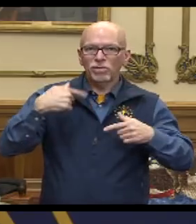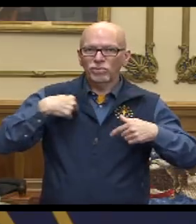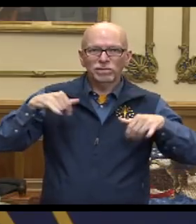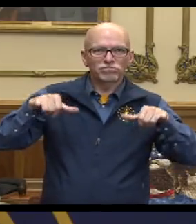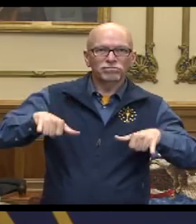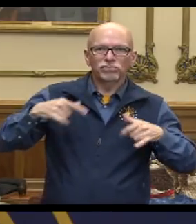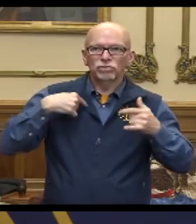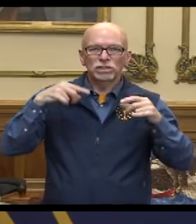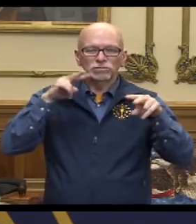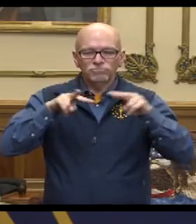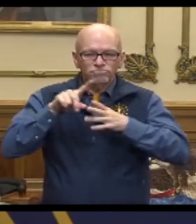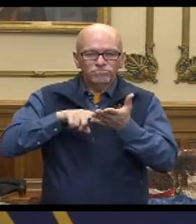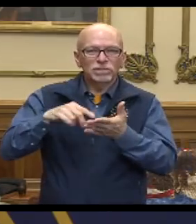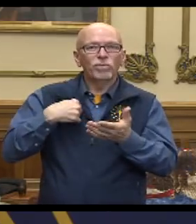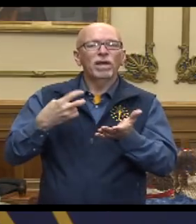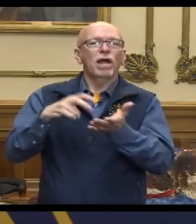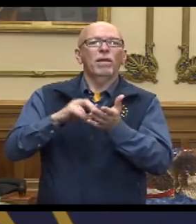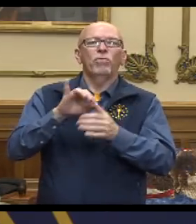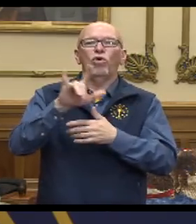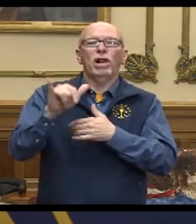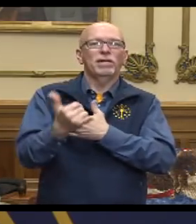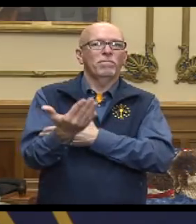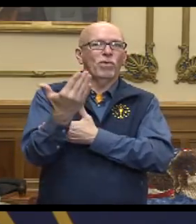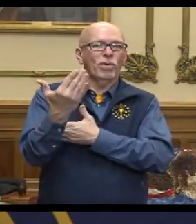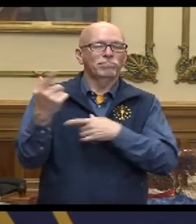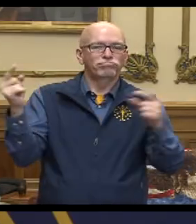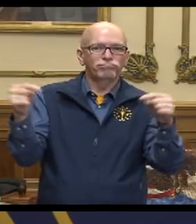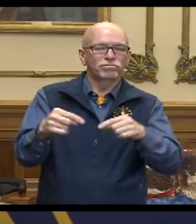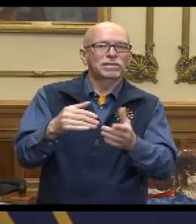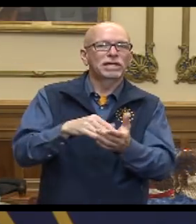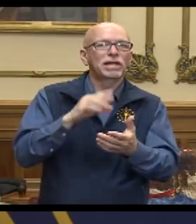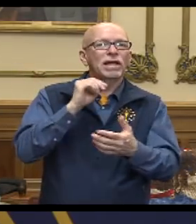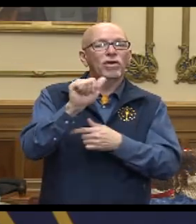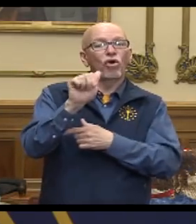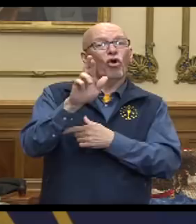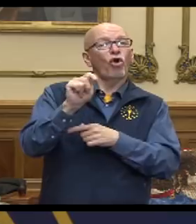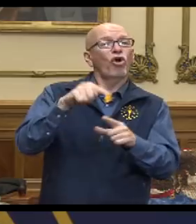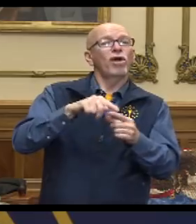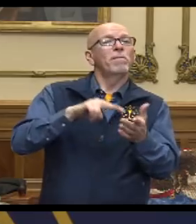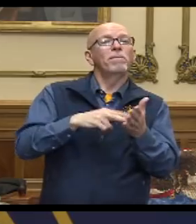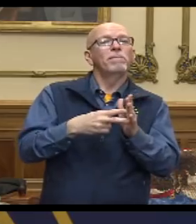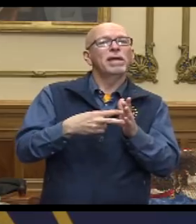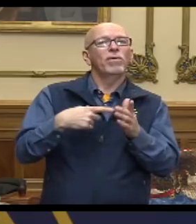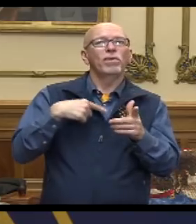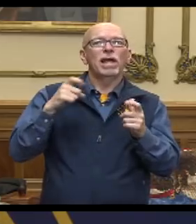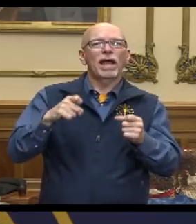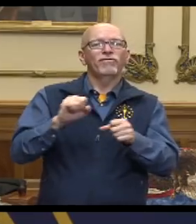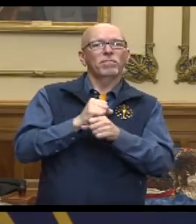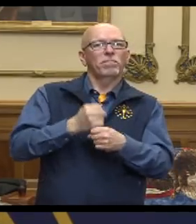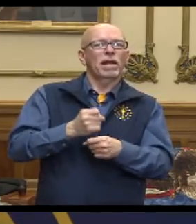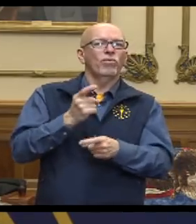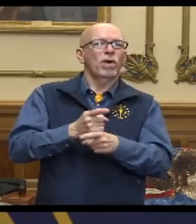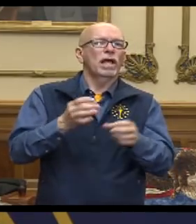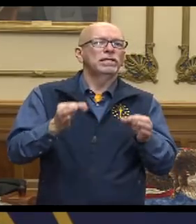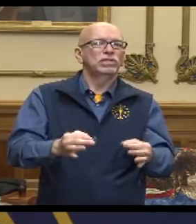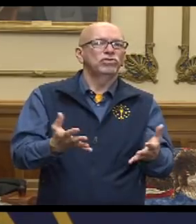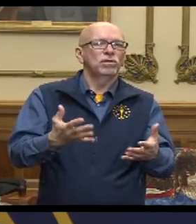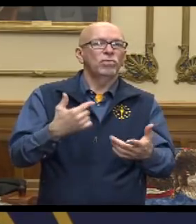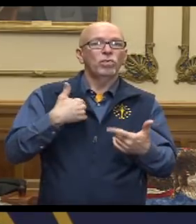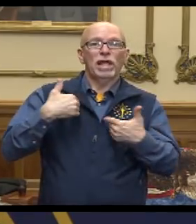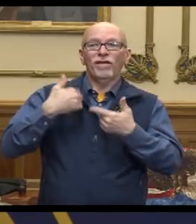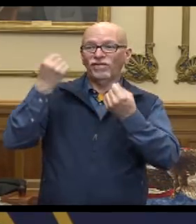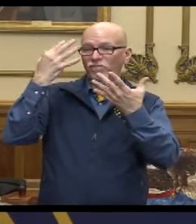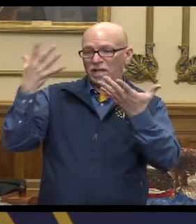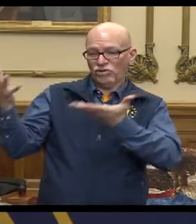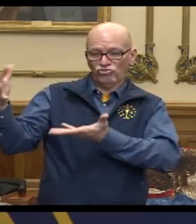up very early this morning. And part of it, the art of it, is making a decision, understanding that you have all the information that you